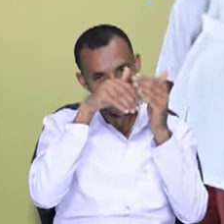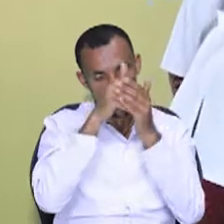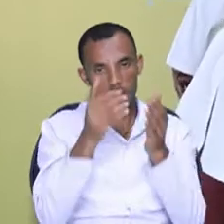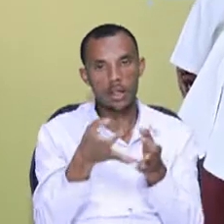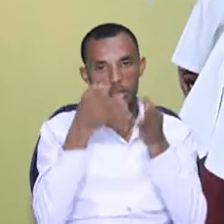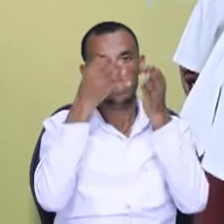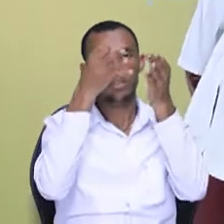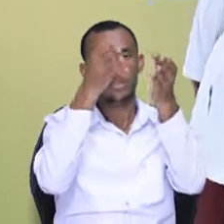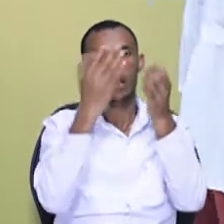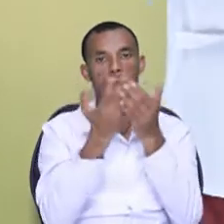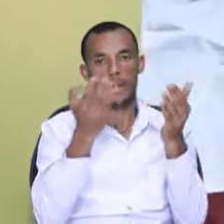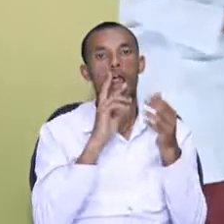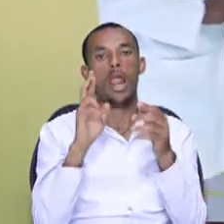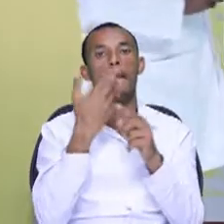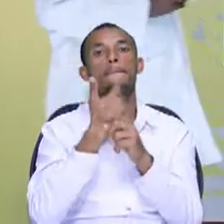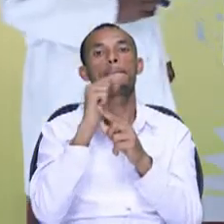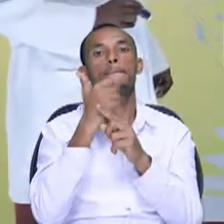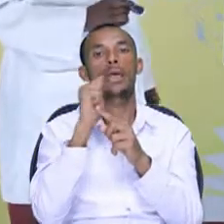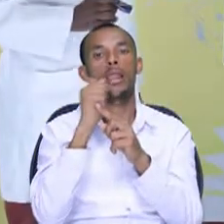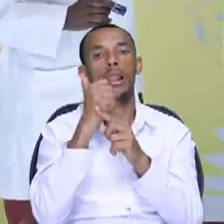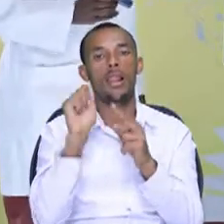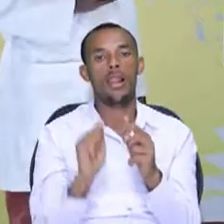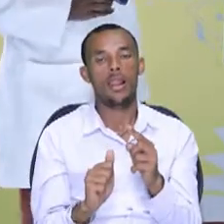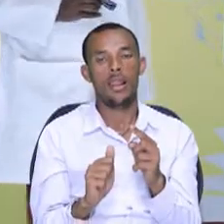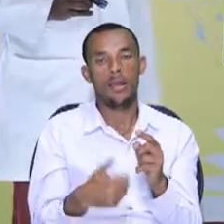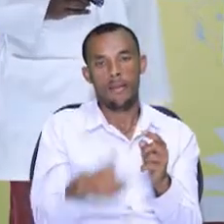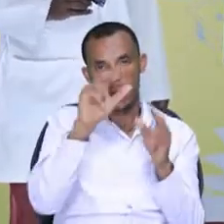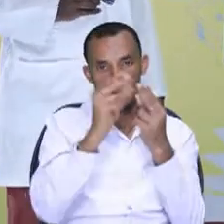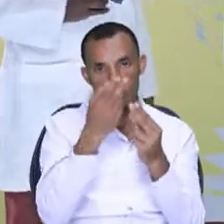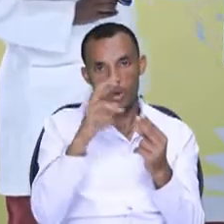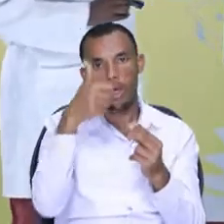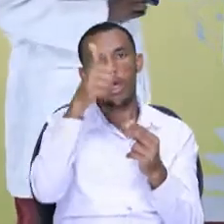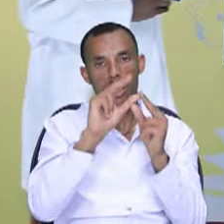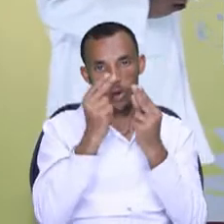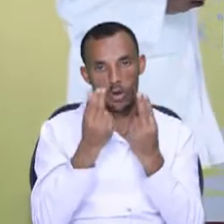are metals. Main group or A groups